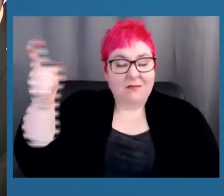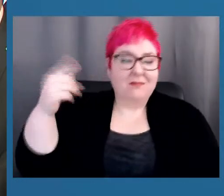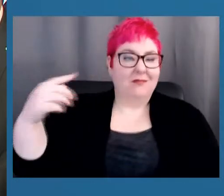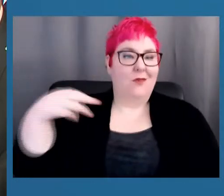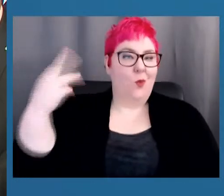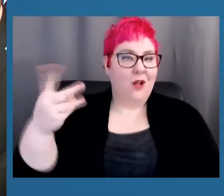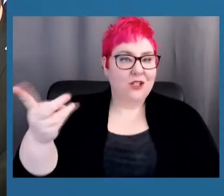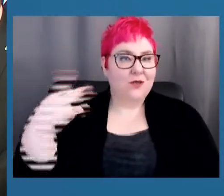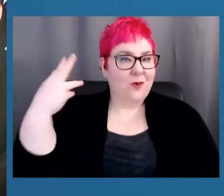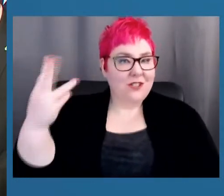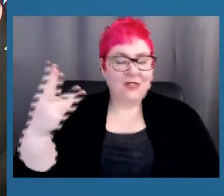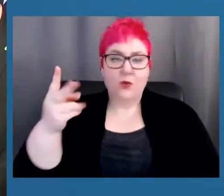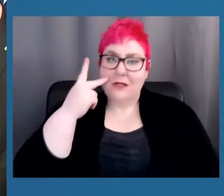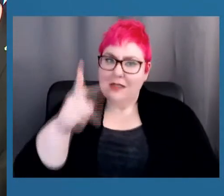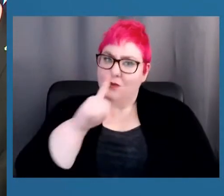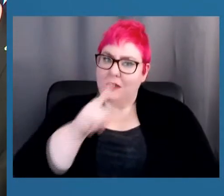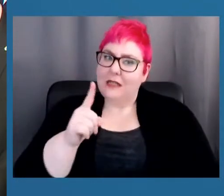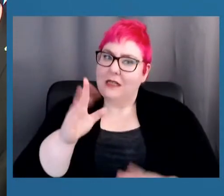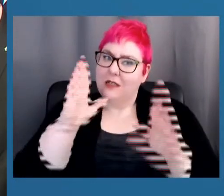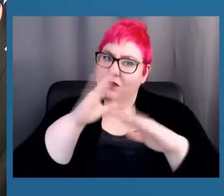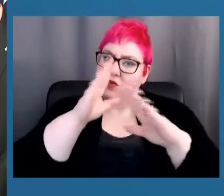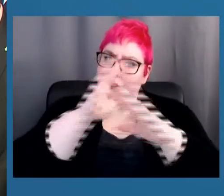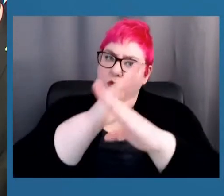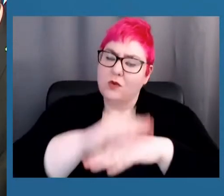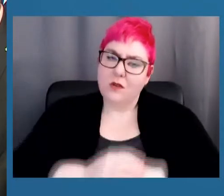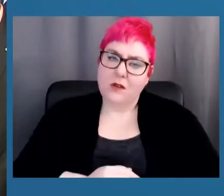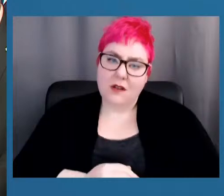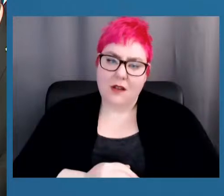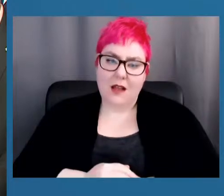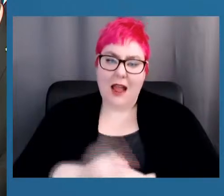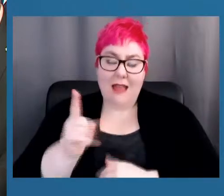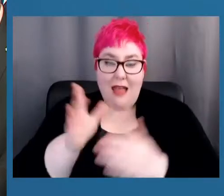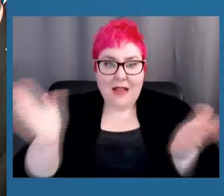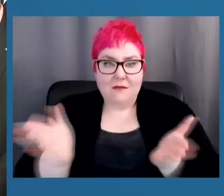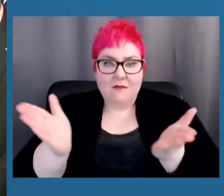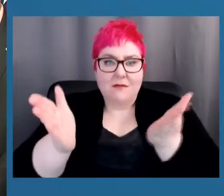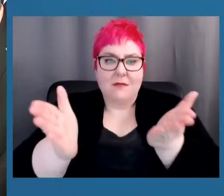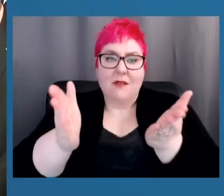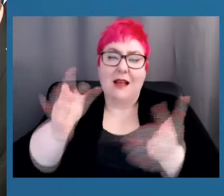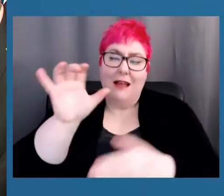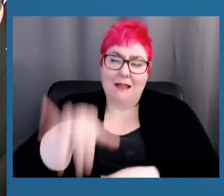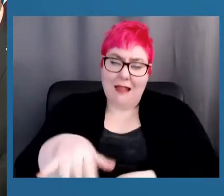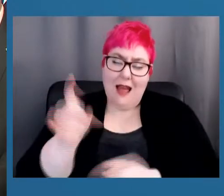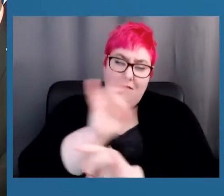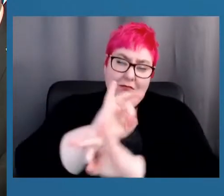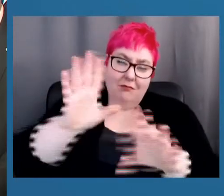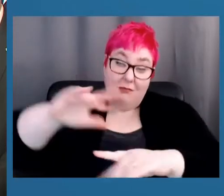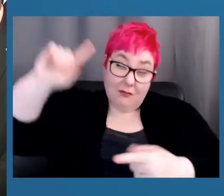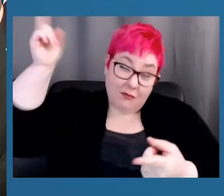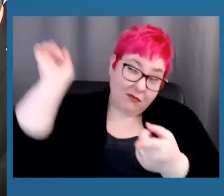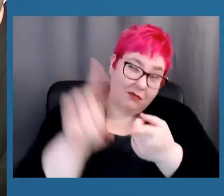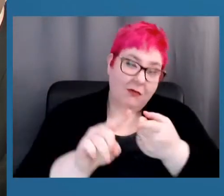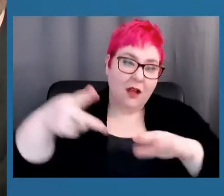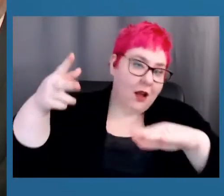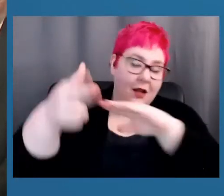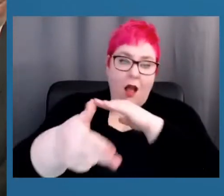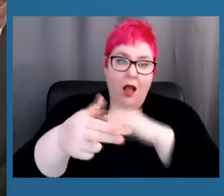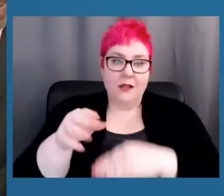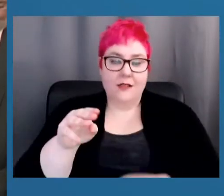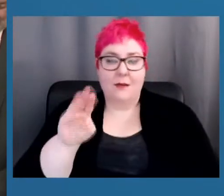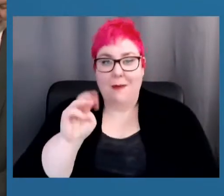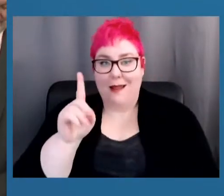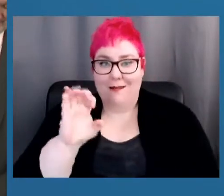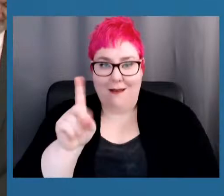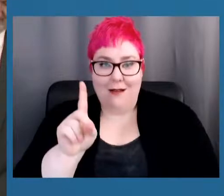troubling. And that includes the push to make draconian cuts to Medicaid. Putting Medicaid funding on the chopping block would